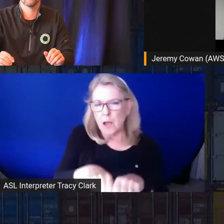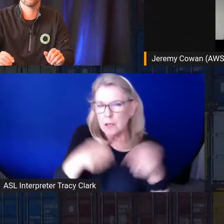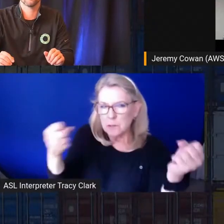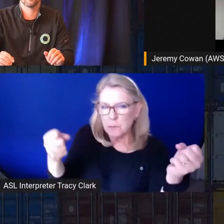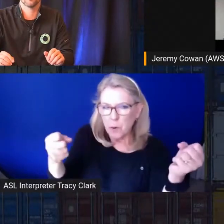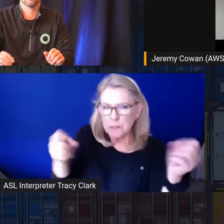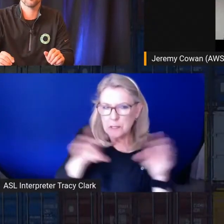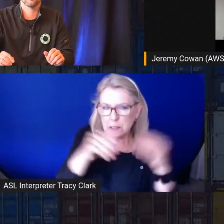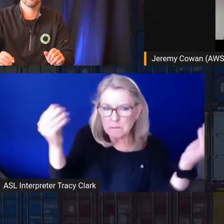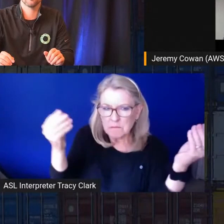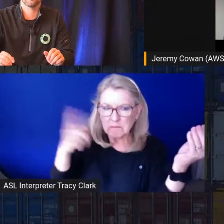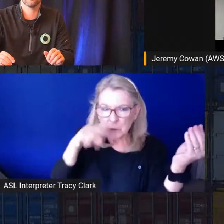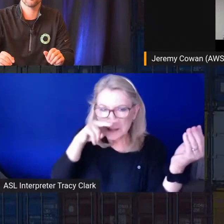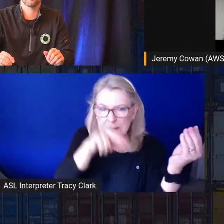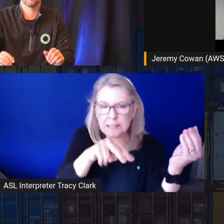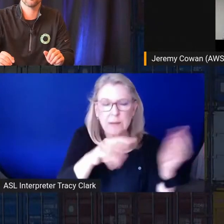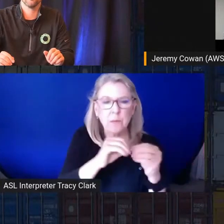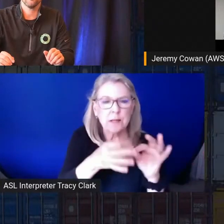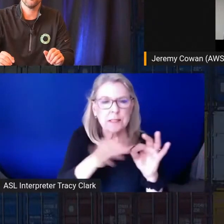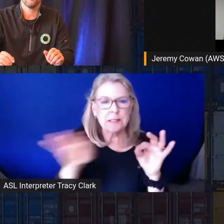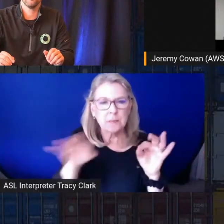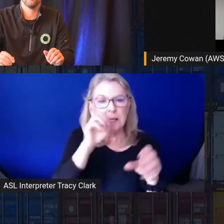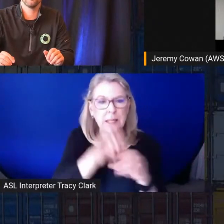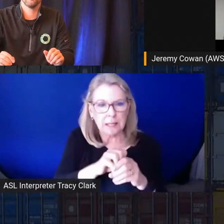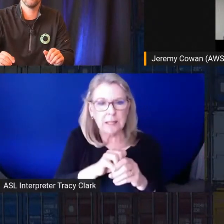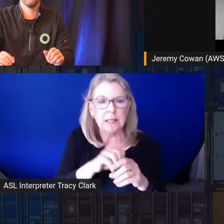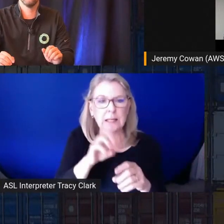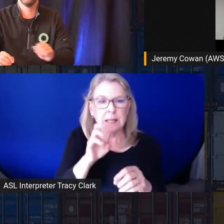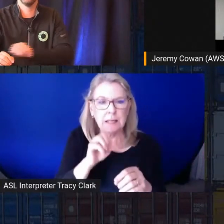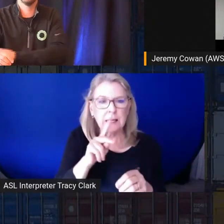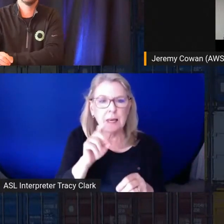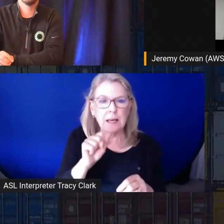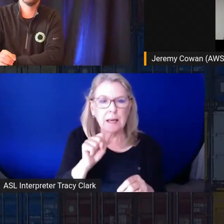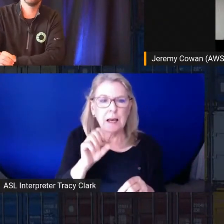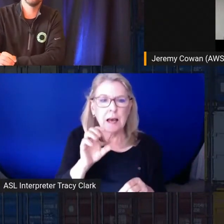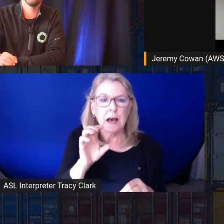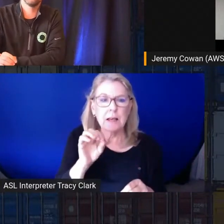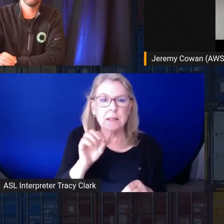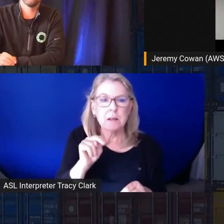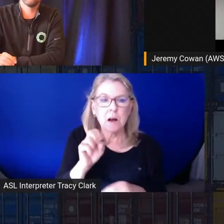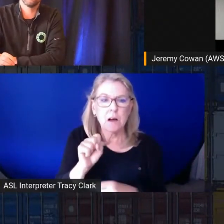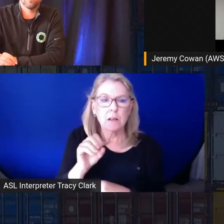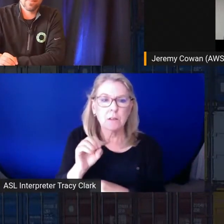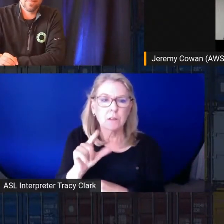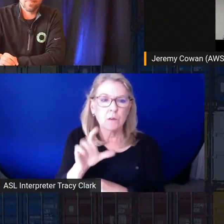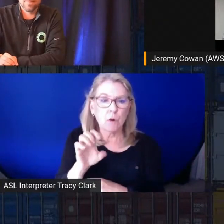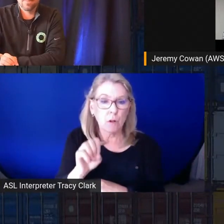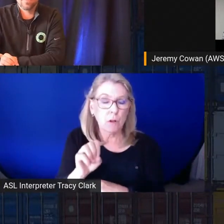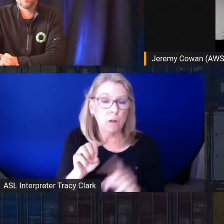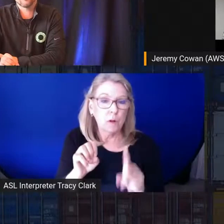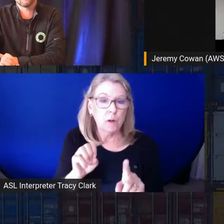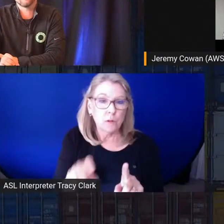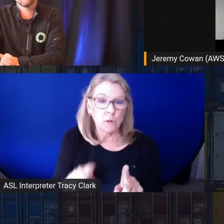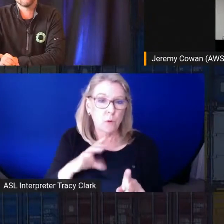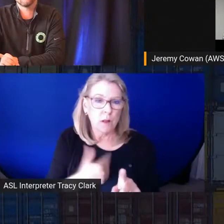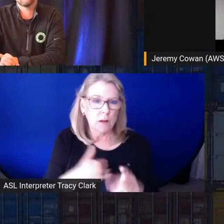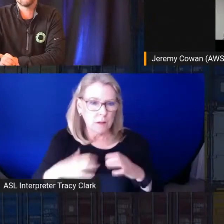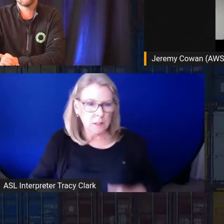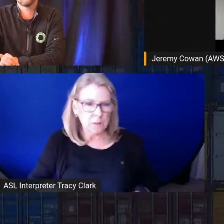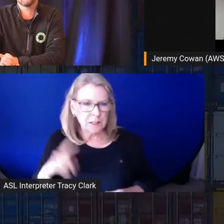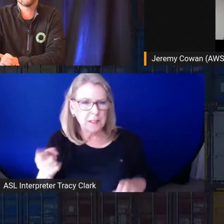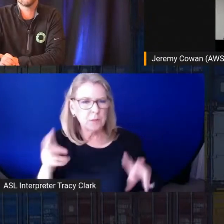So today, while there is work that customers need to do to scrape metrics for the control